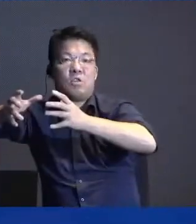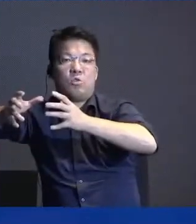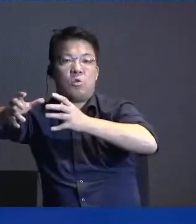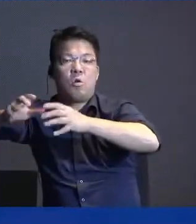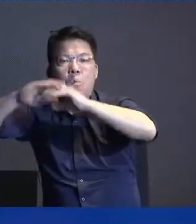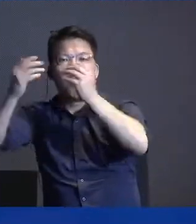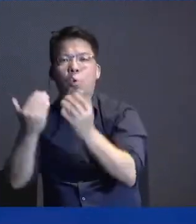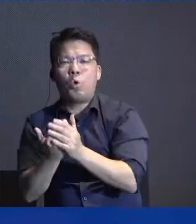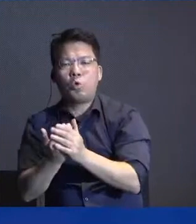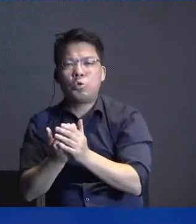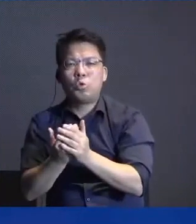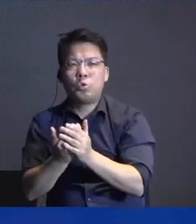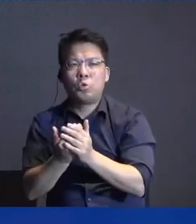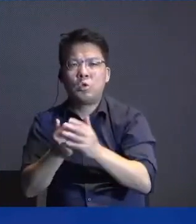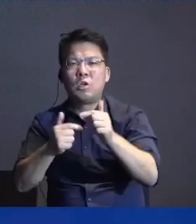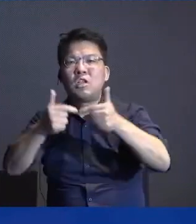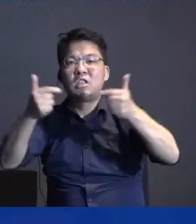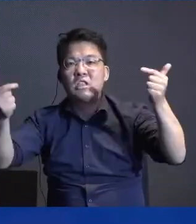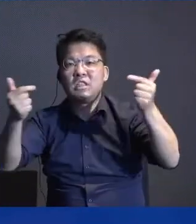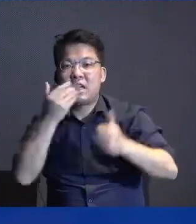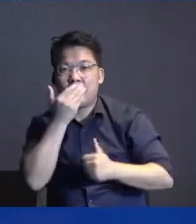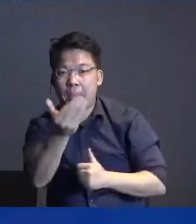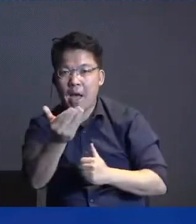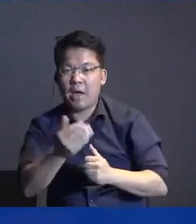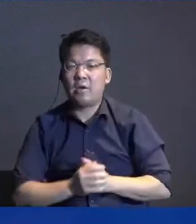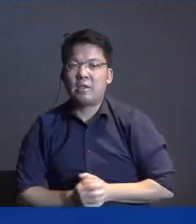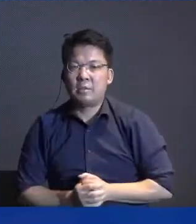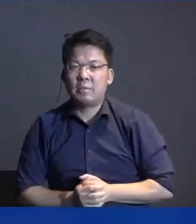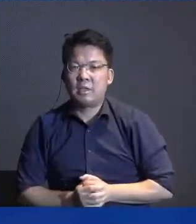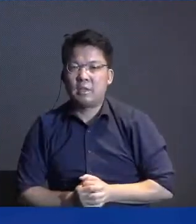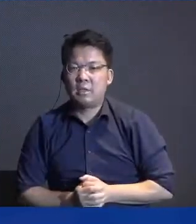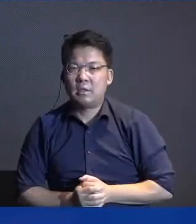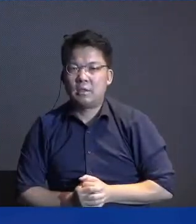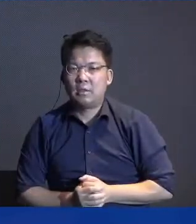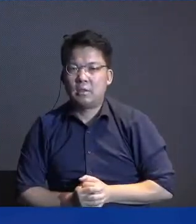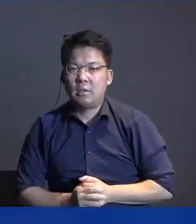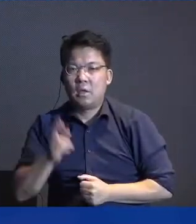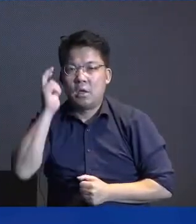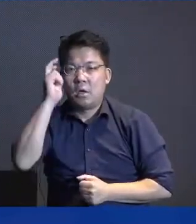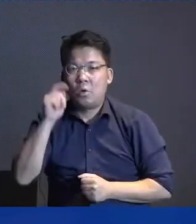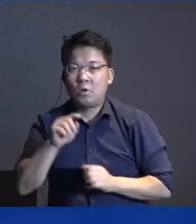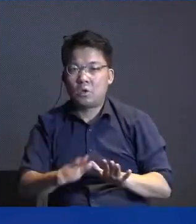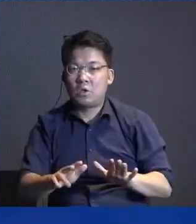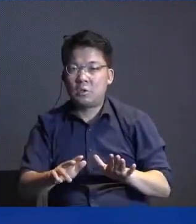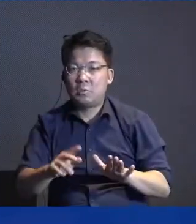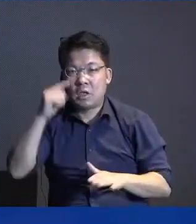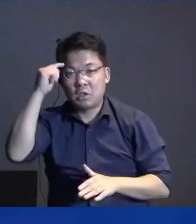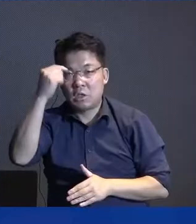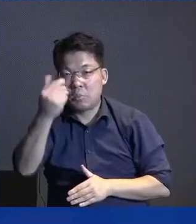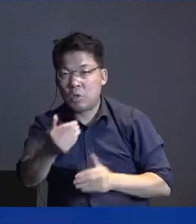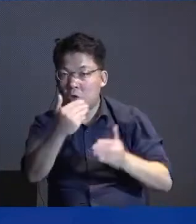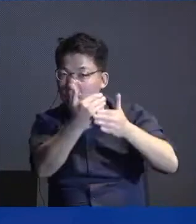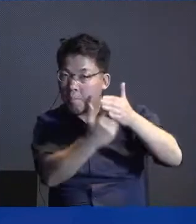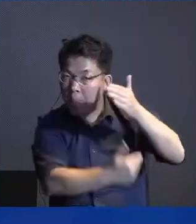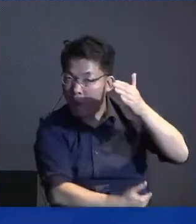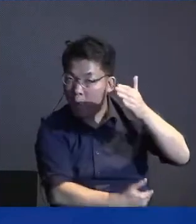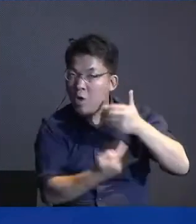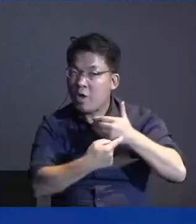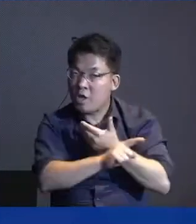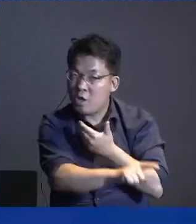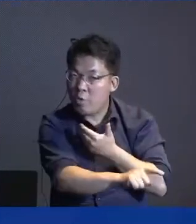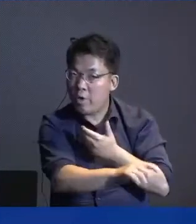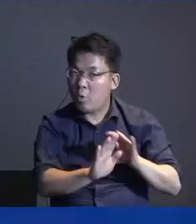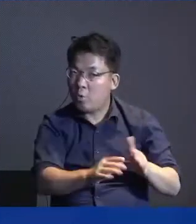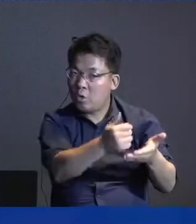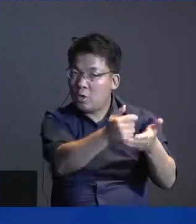I'm sure the audience have multiple questions, but we also have to actually